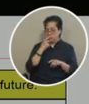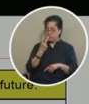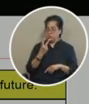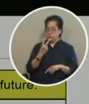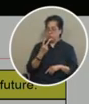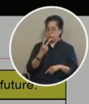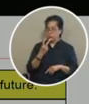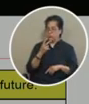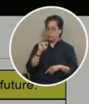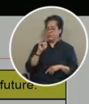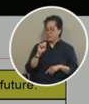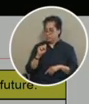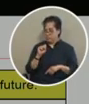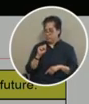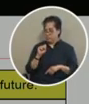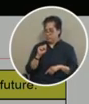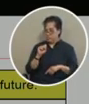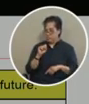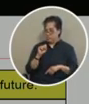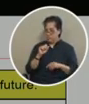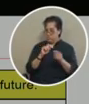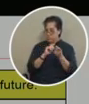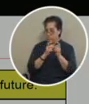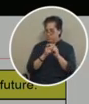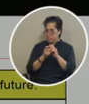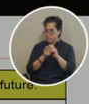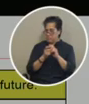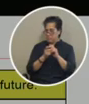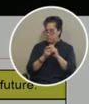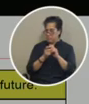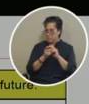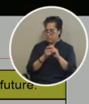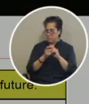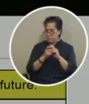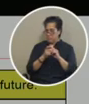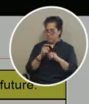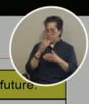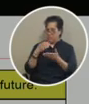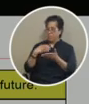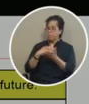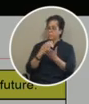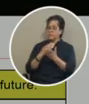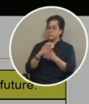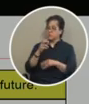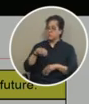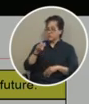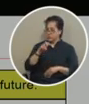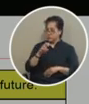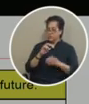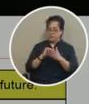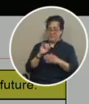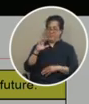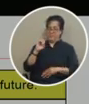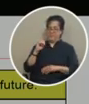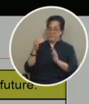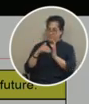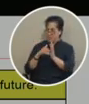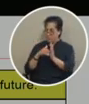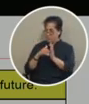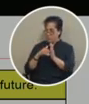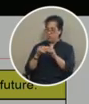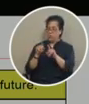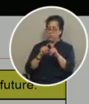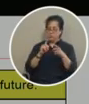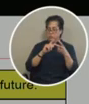there that we're asking for to be amended. One is the ability to do budget transfers between departments exceeding 50,000, and then two,